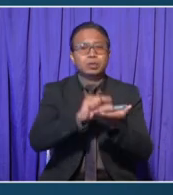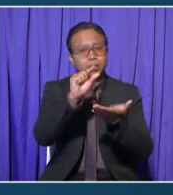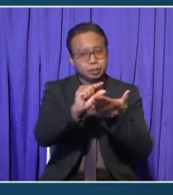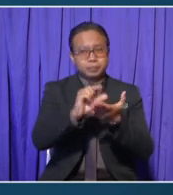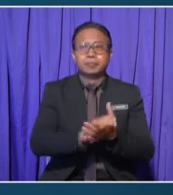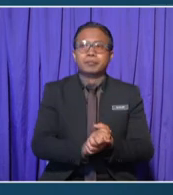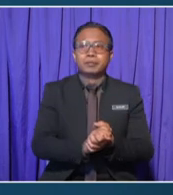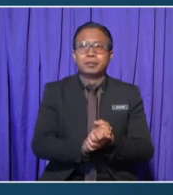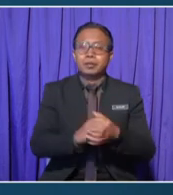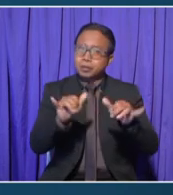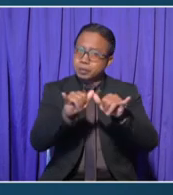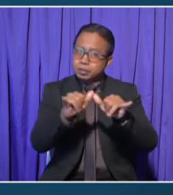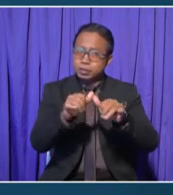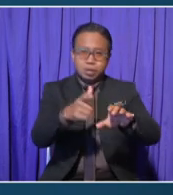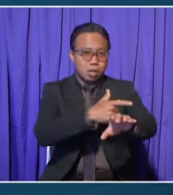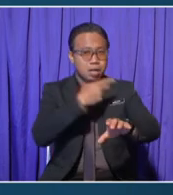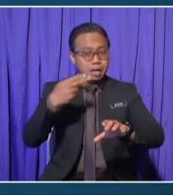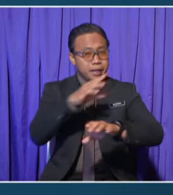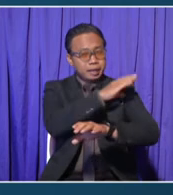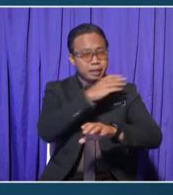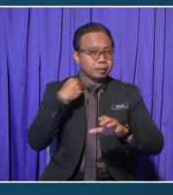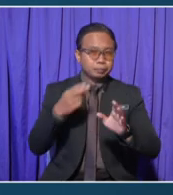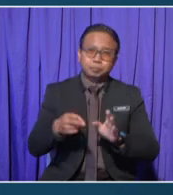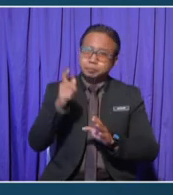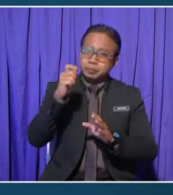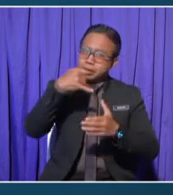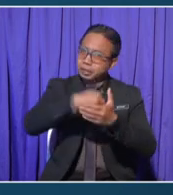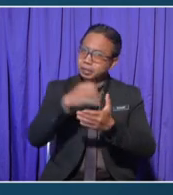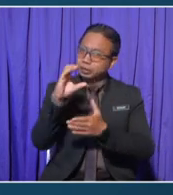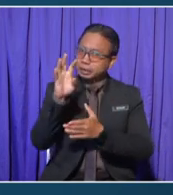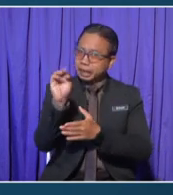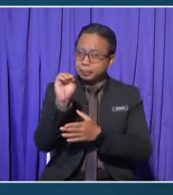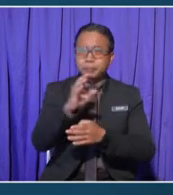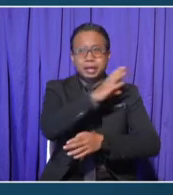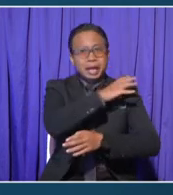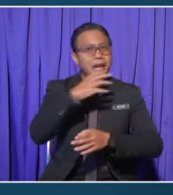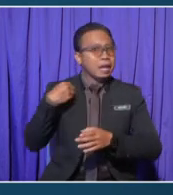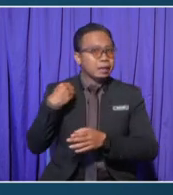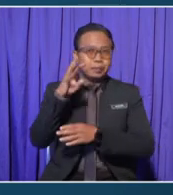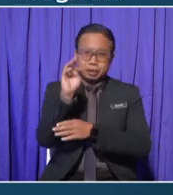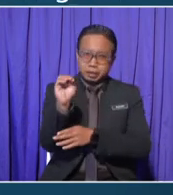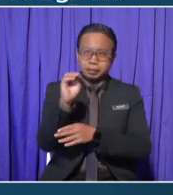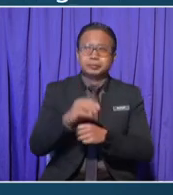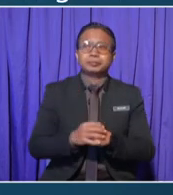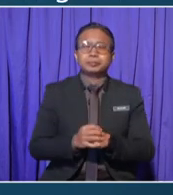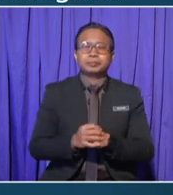Measure length, height, and width in centimeter and meter.